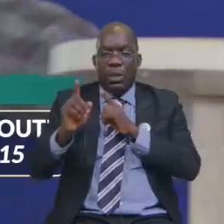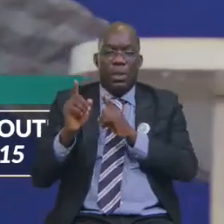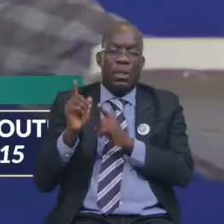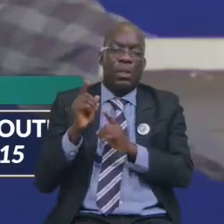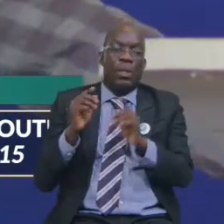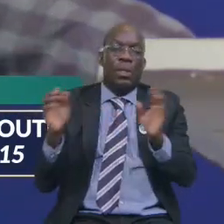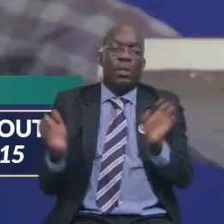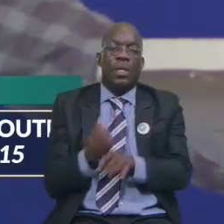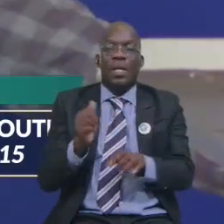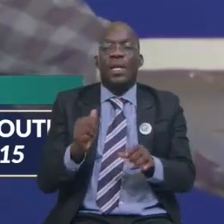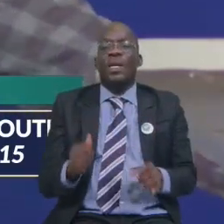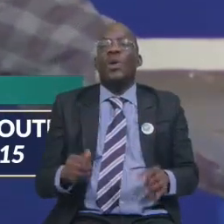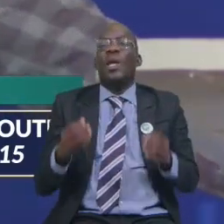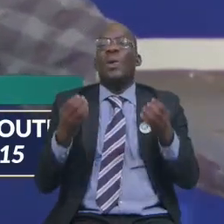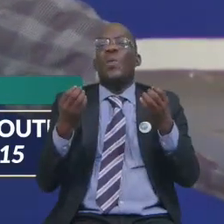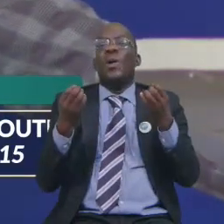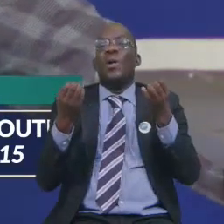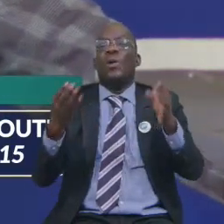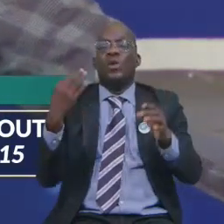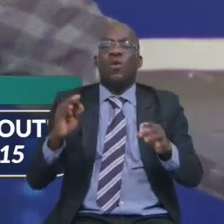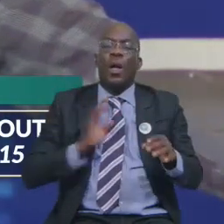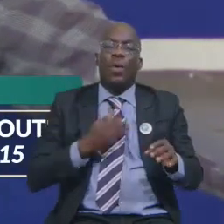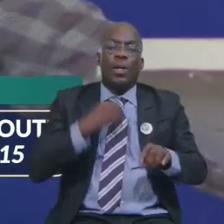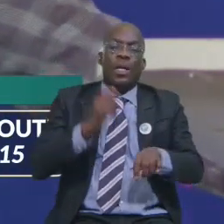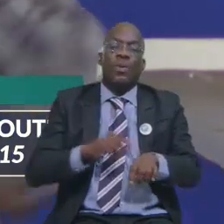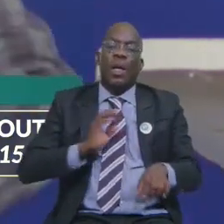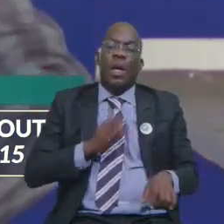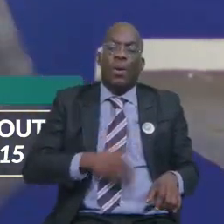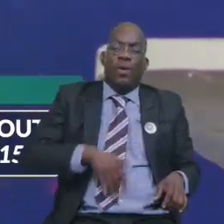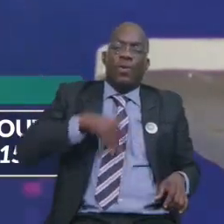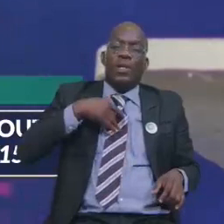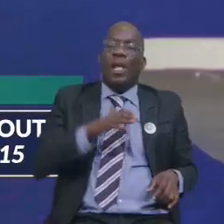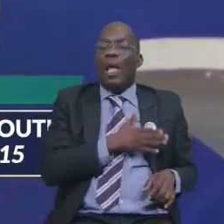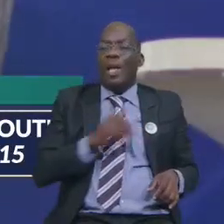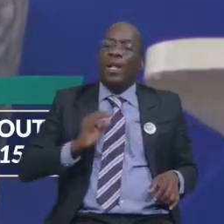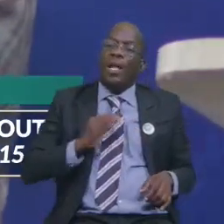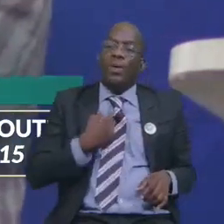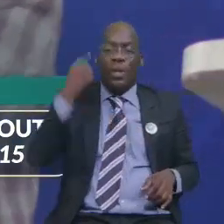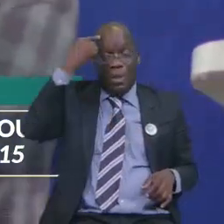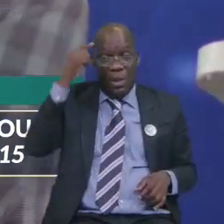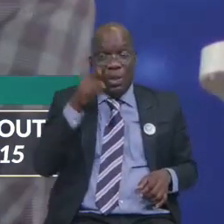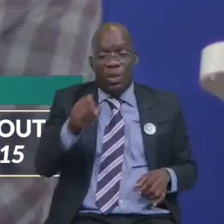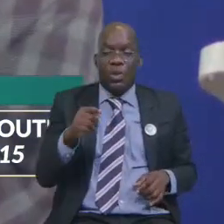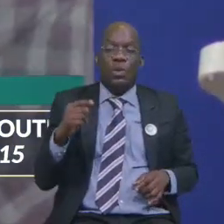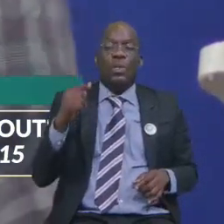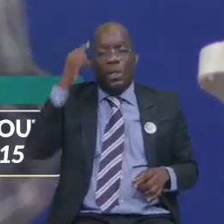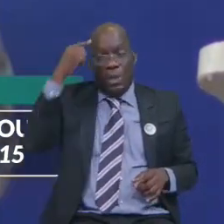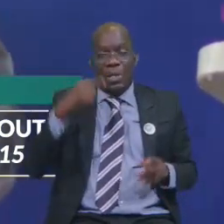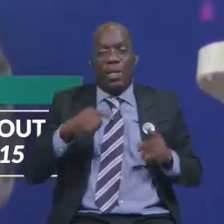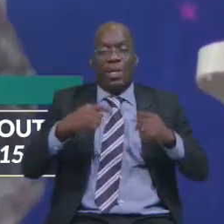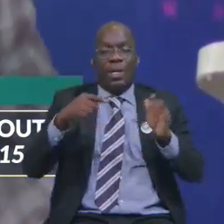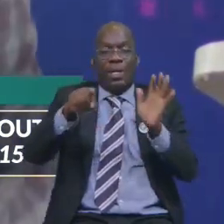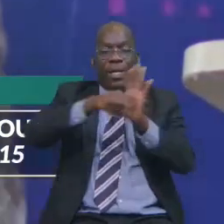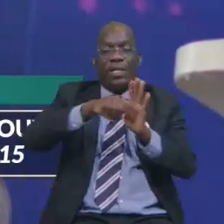time, our emotion, our feeling, our thinking faculty. And when you're thinking negative about that person